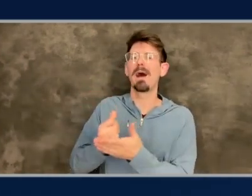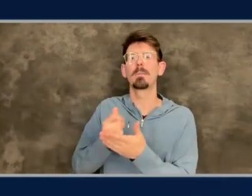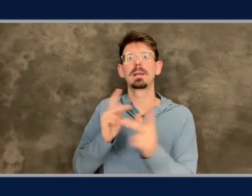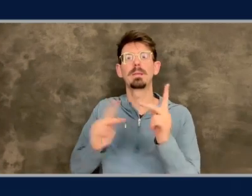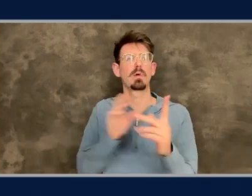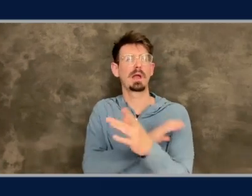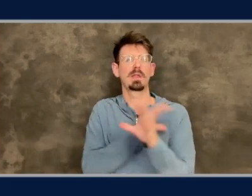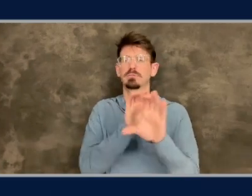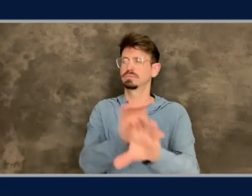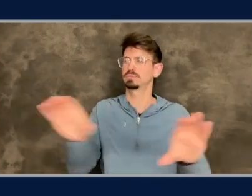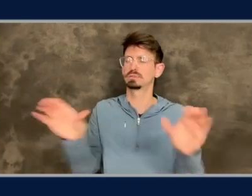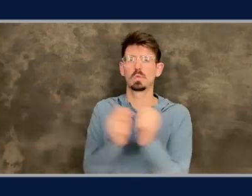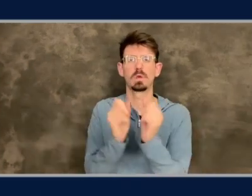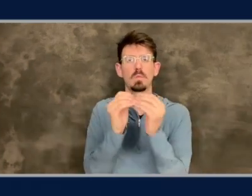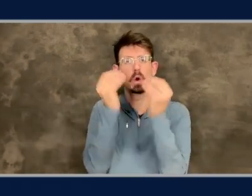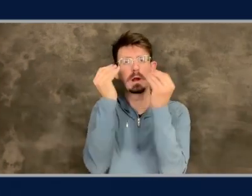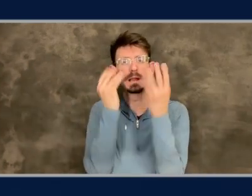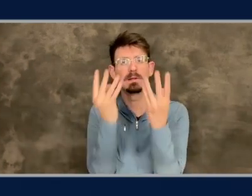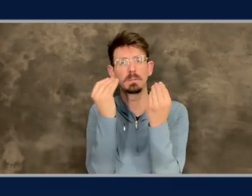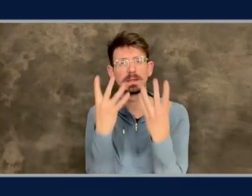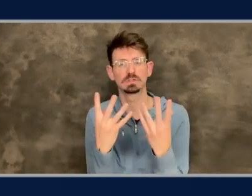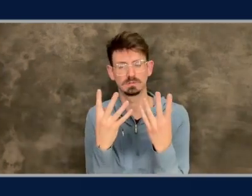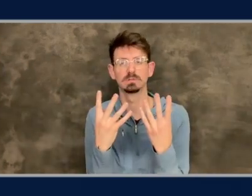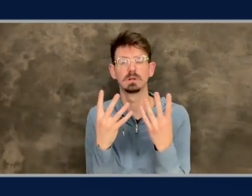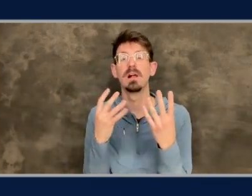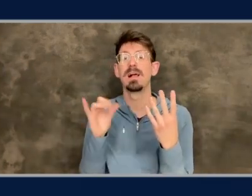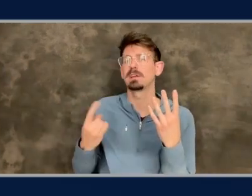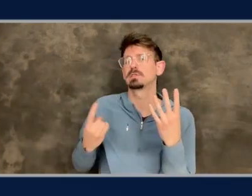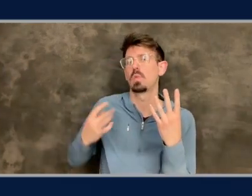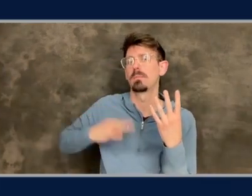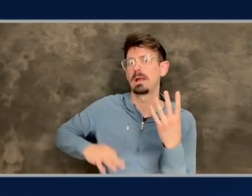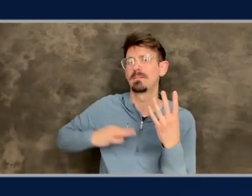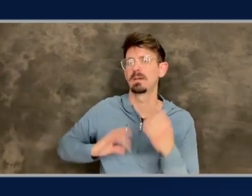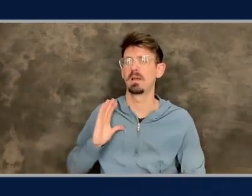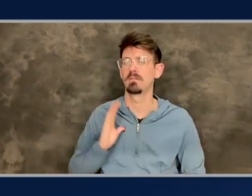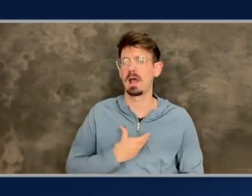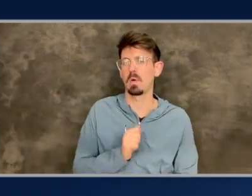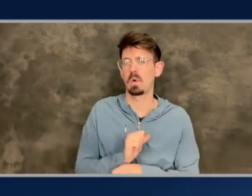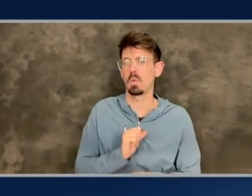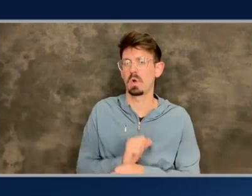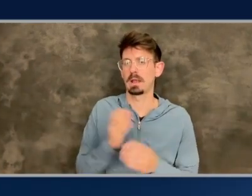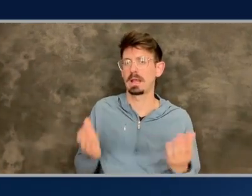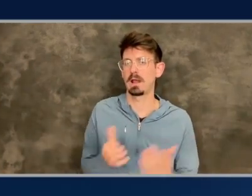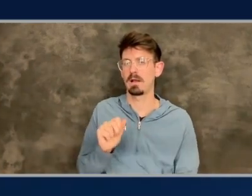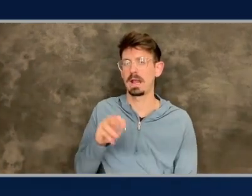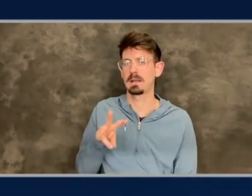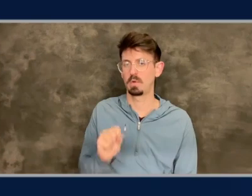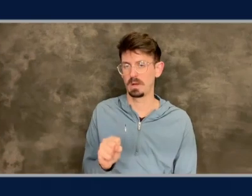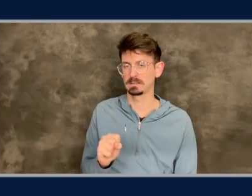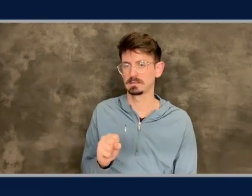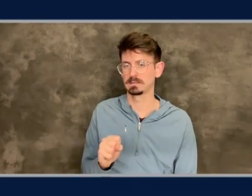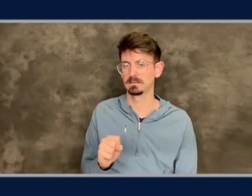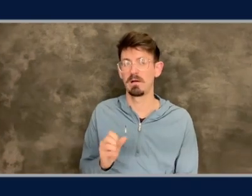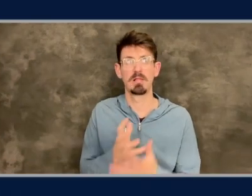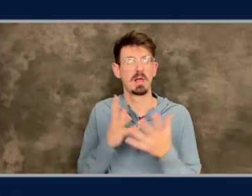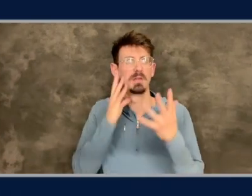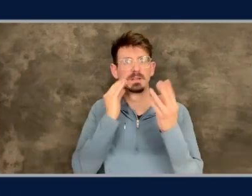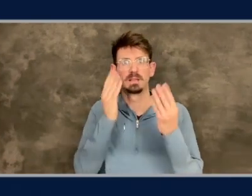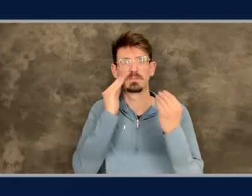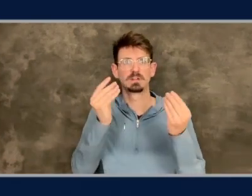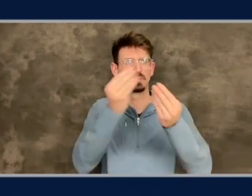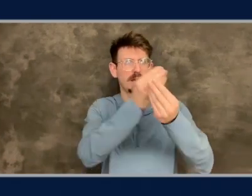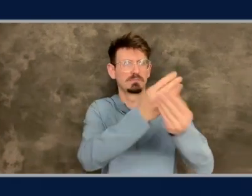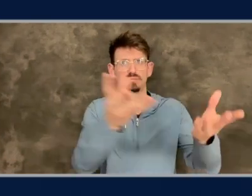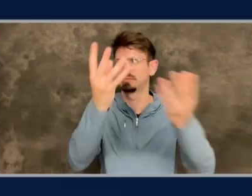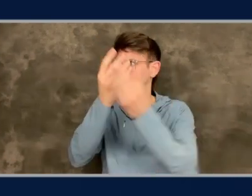information. And I think that's one of the benefits of what we get to do at AWS is we give a lot of this information to customers to